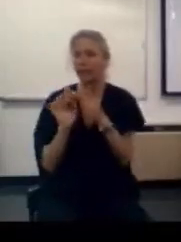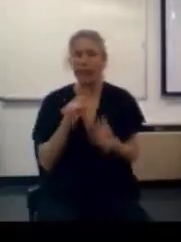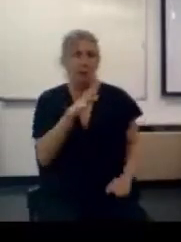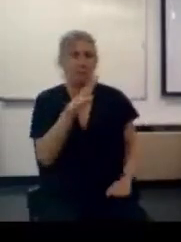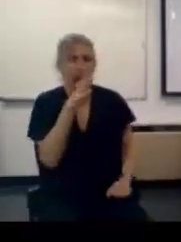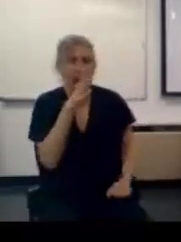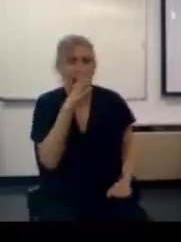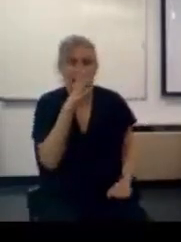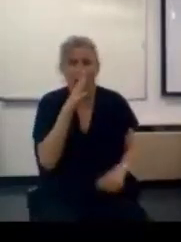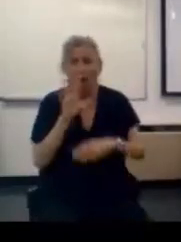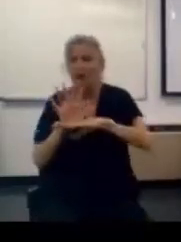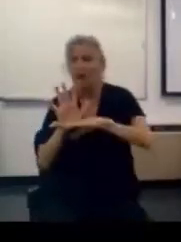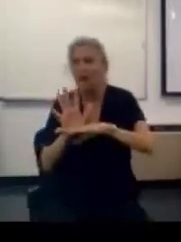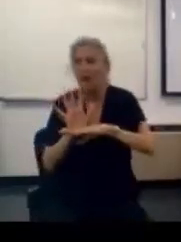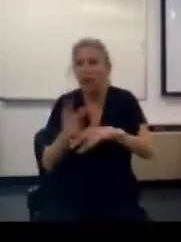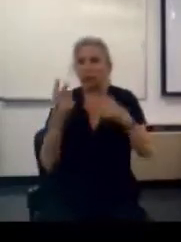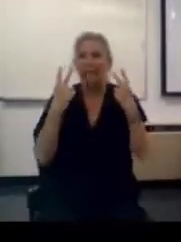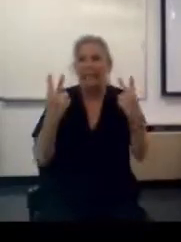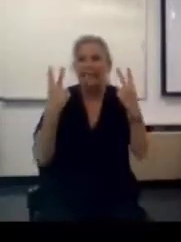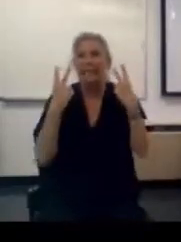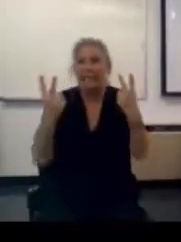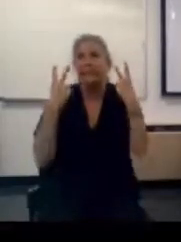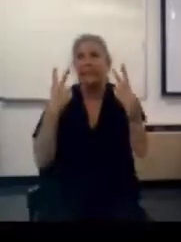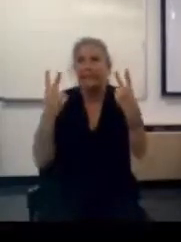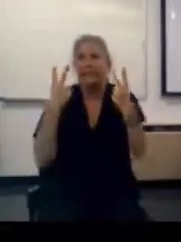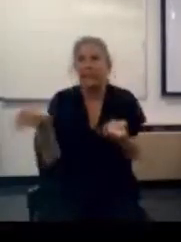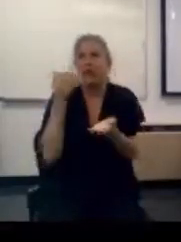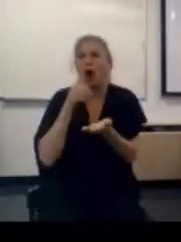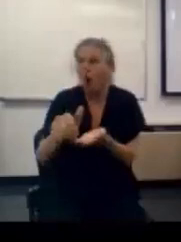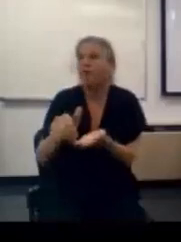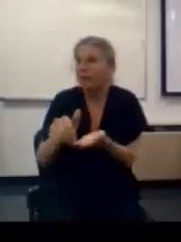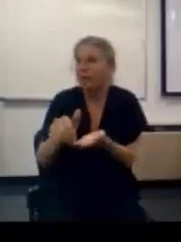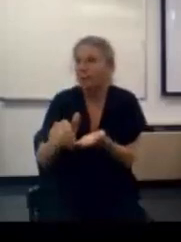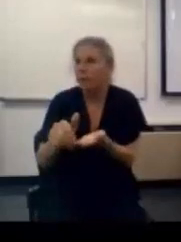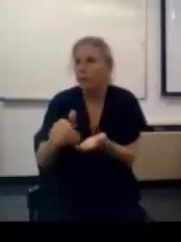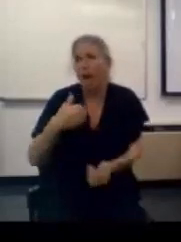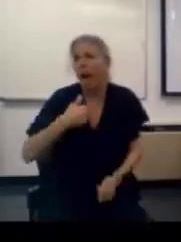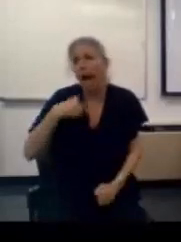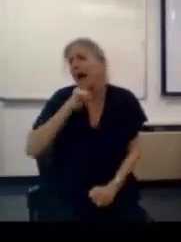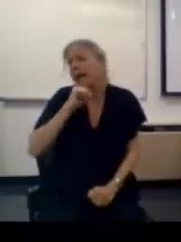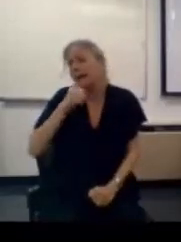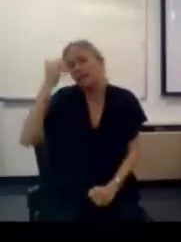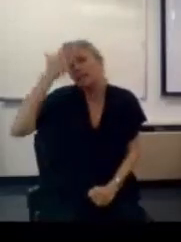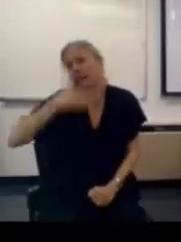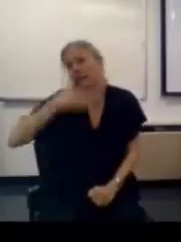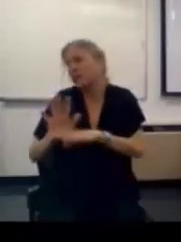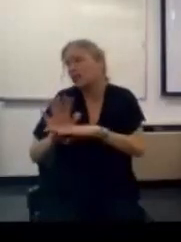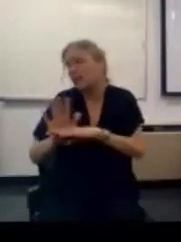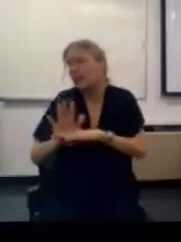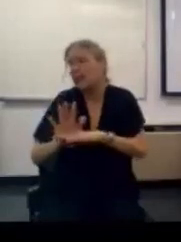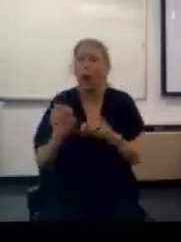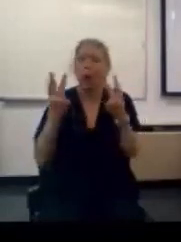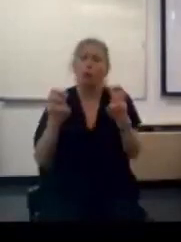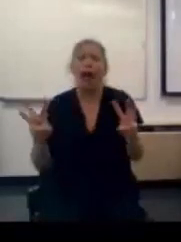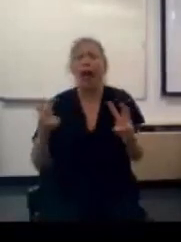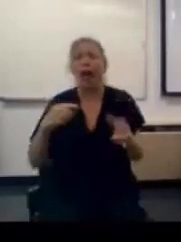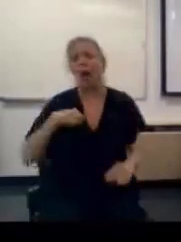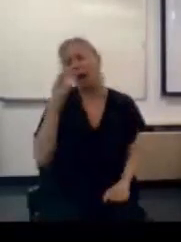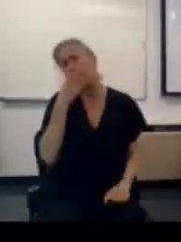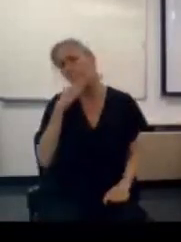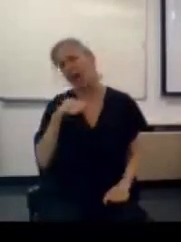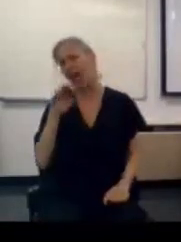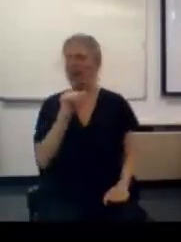mom? She's like, Mom, that video has been seen over 1 million times. Now, of course, I don't see the video, and I don't think, wow, this